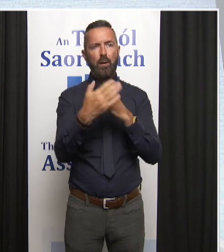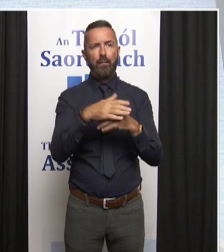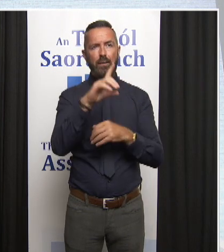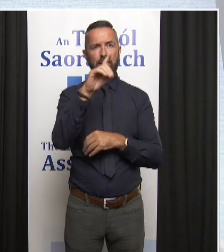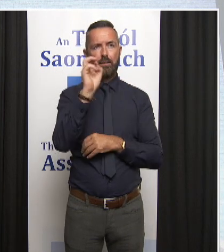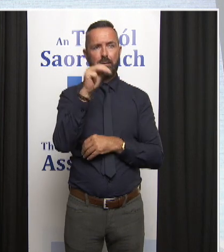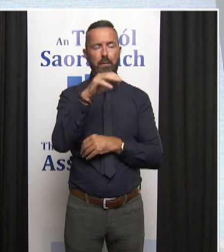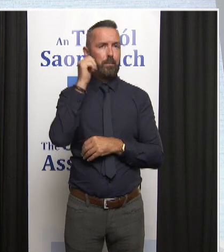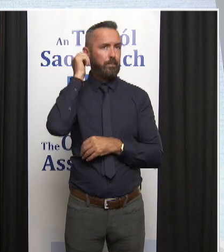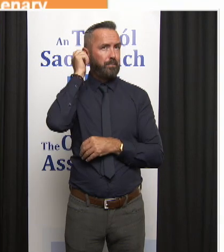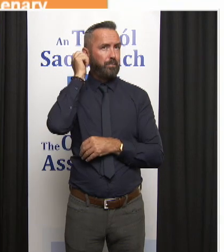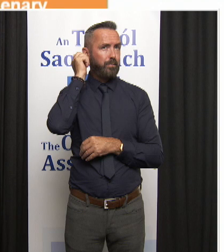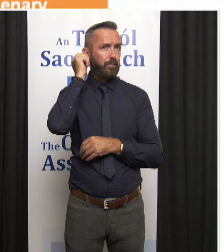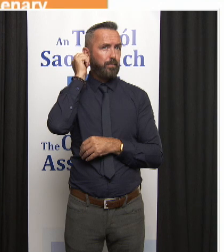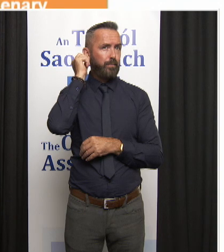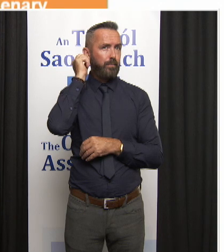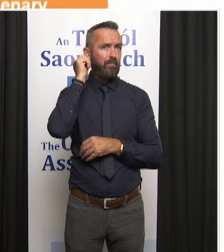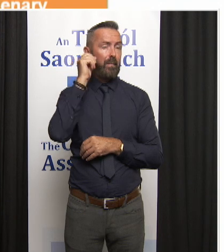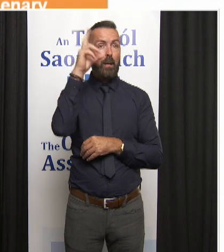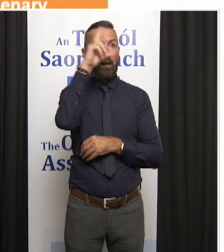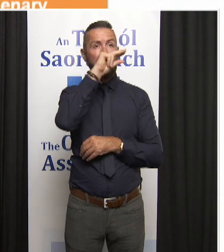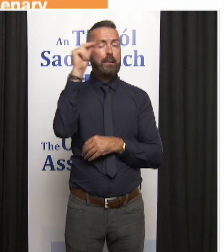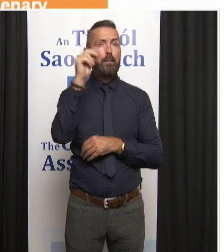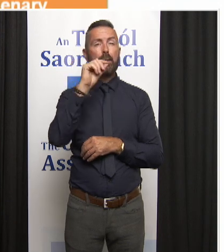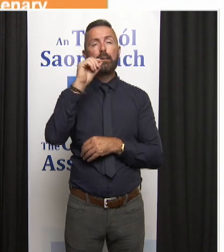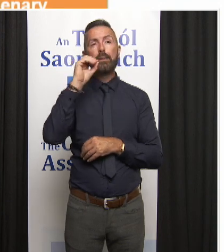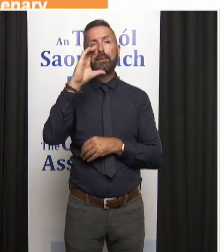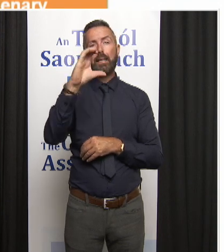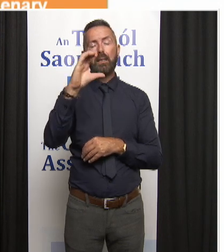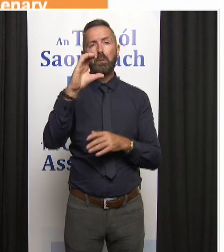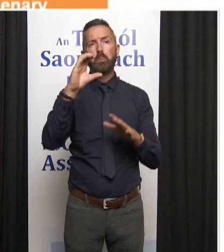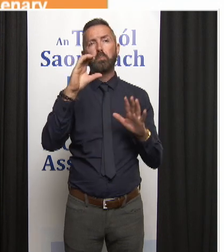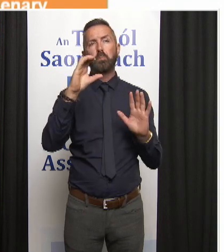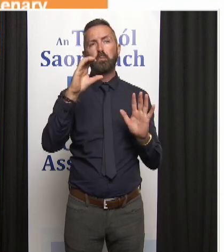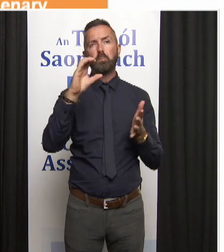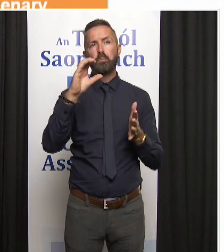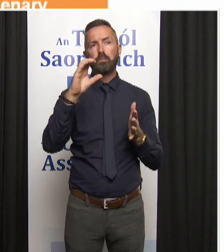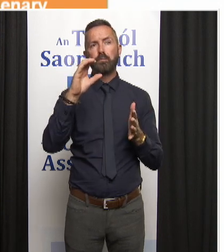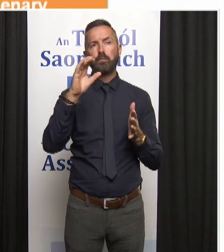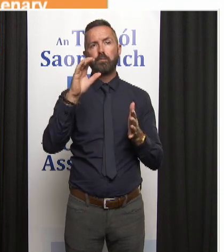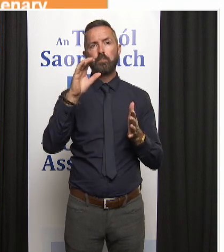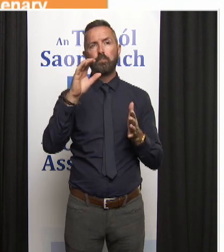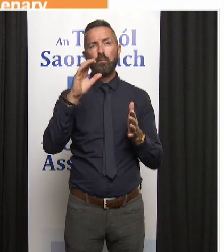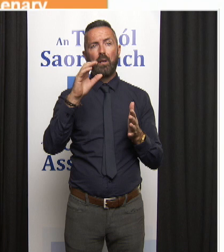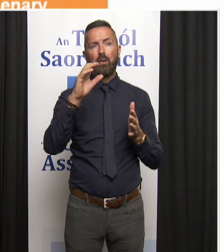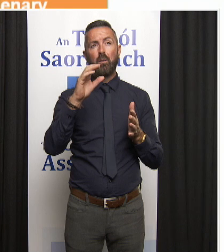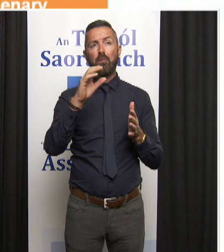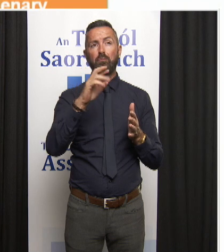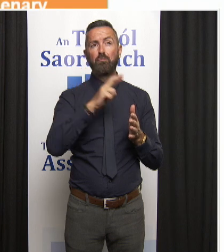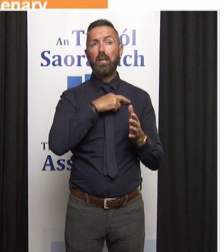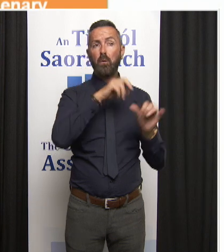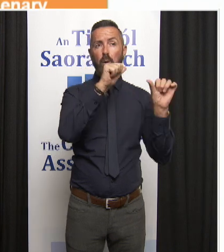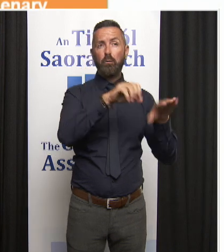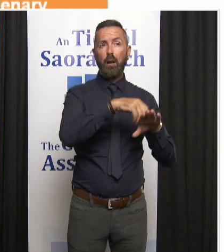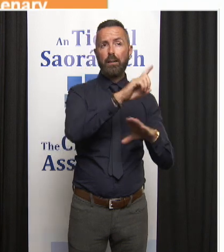With regard to example C, as we were practically agreed on D, it